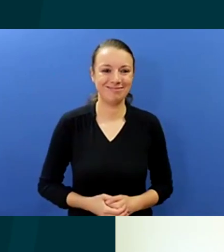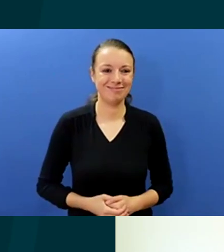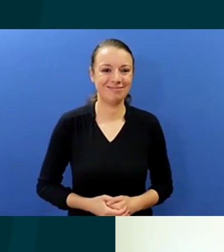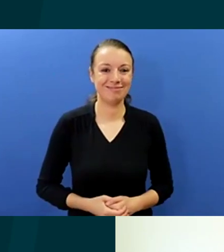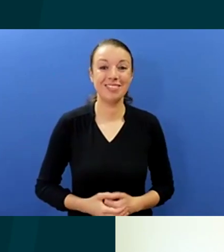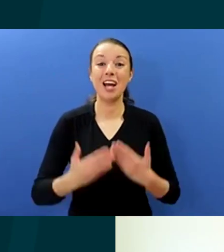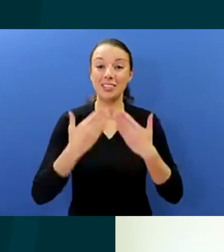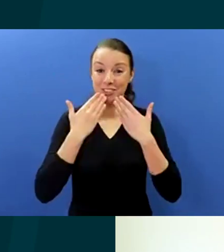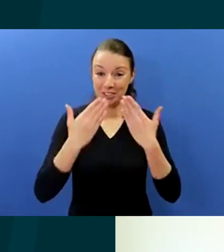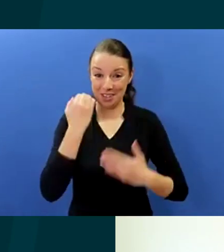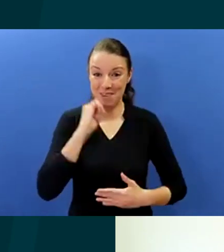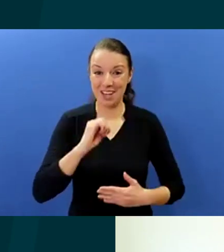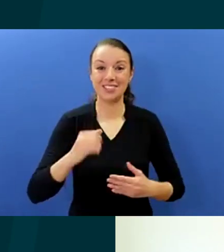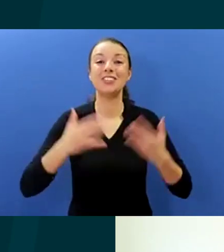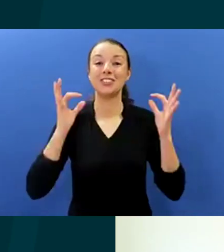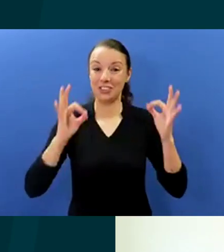yours.